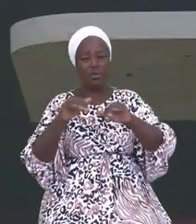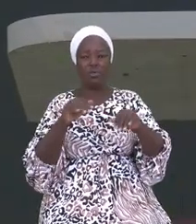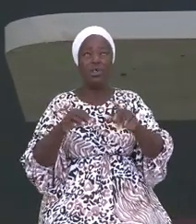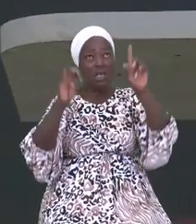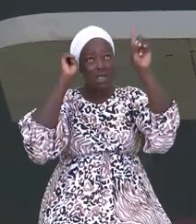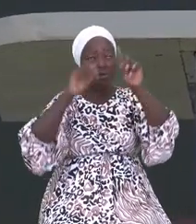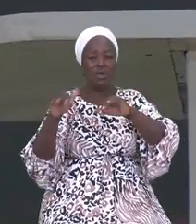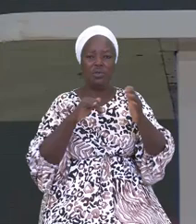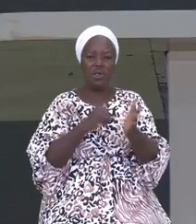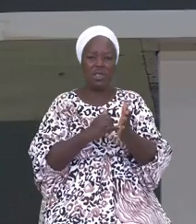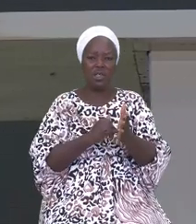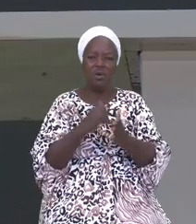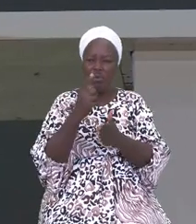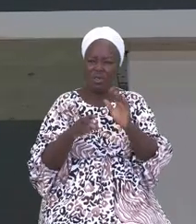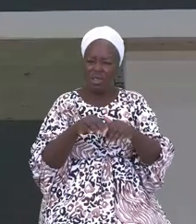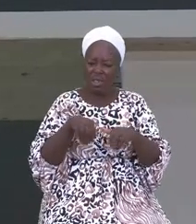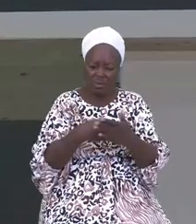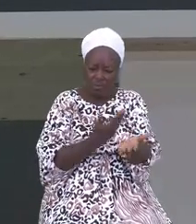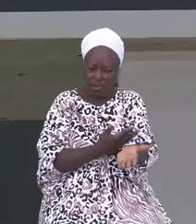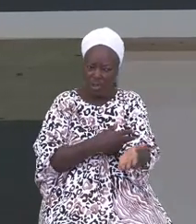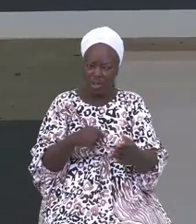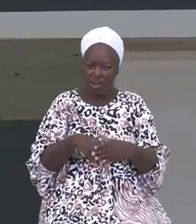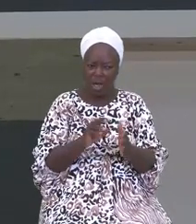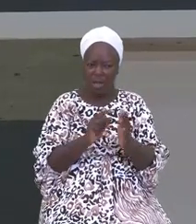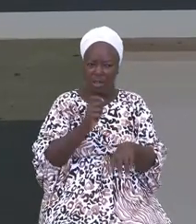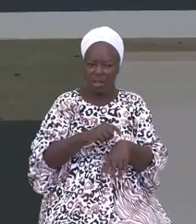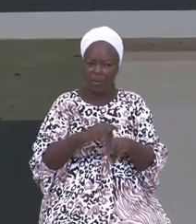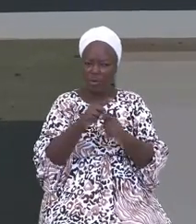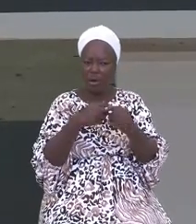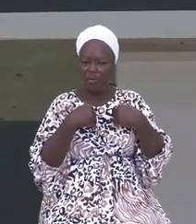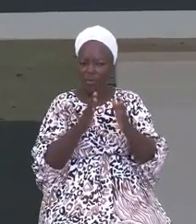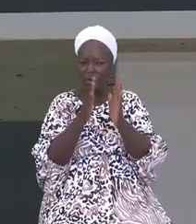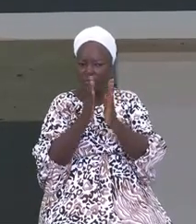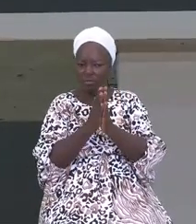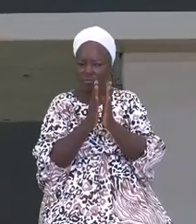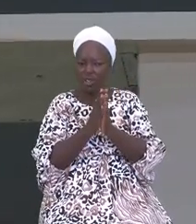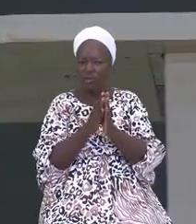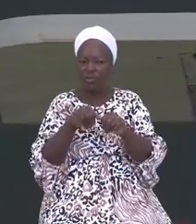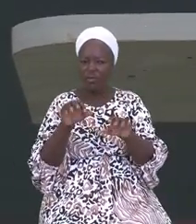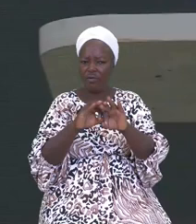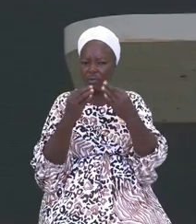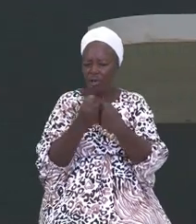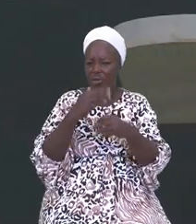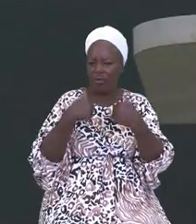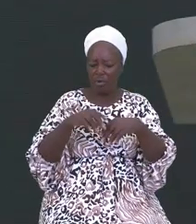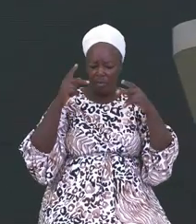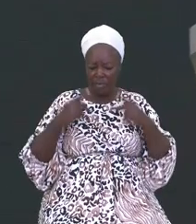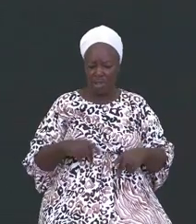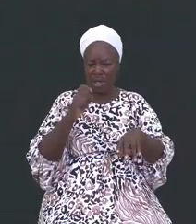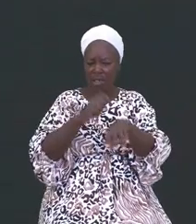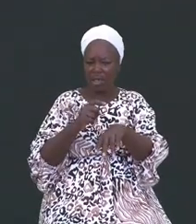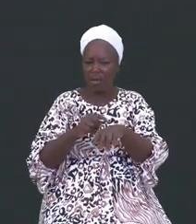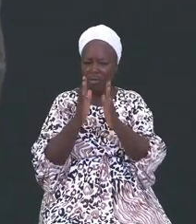the morning hours, when you're having your family devotion, when you're having your personal quiet time, just look at the